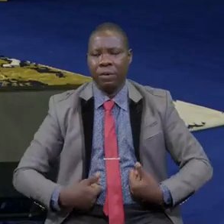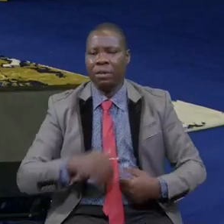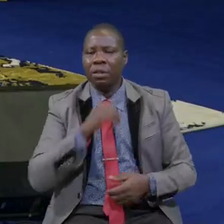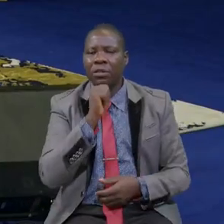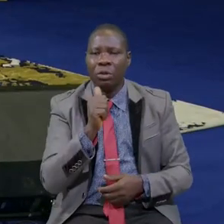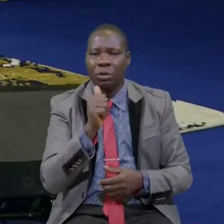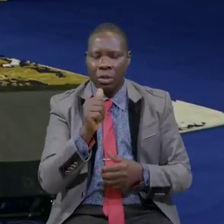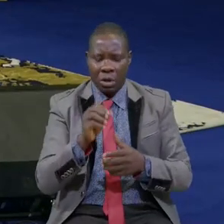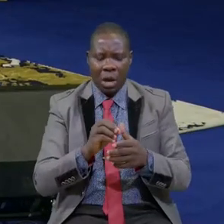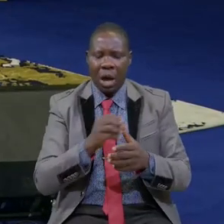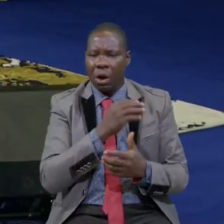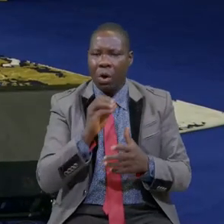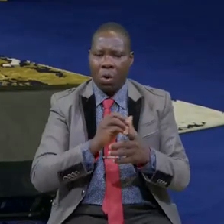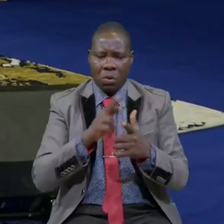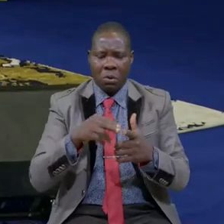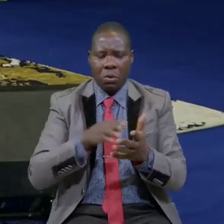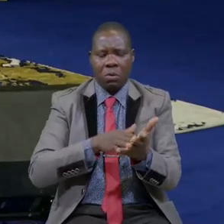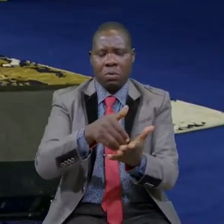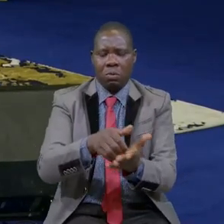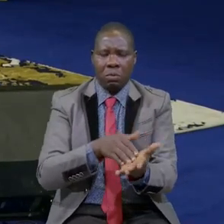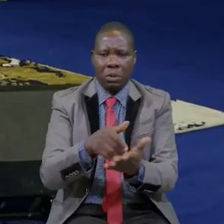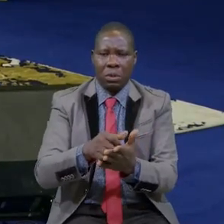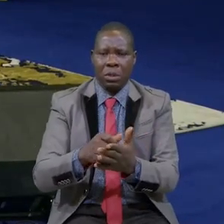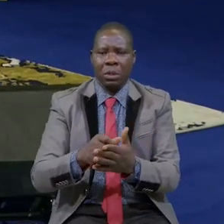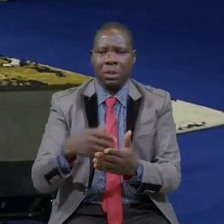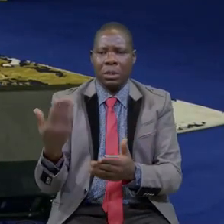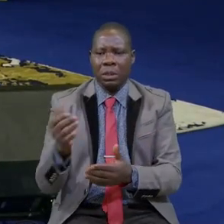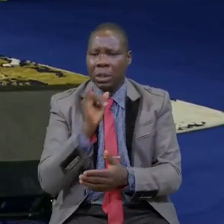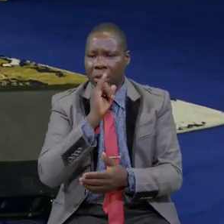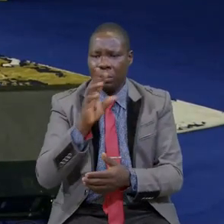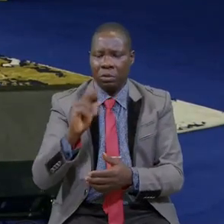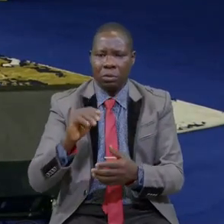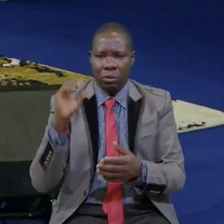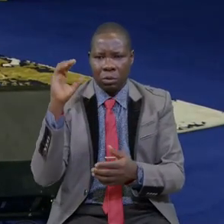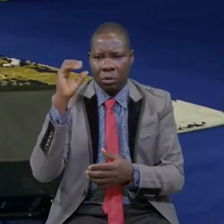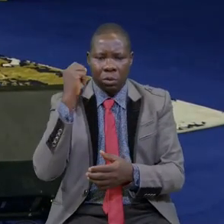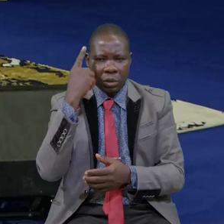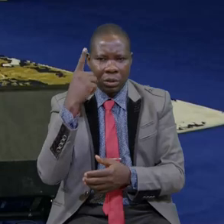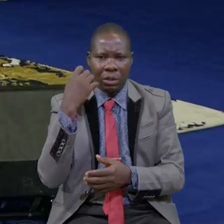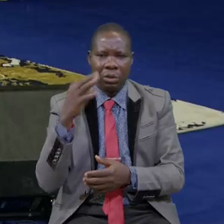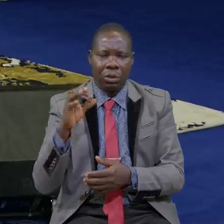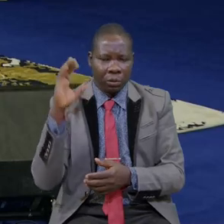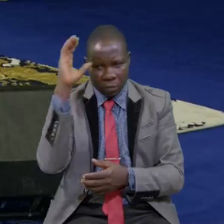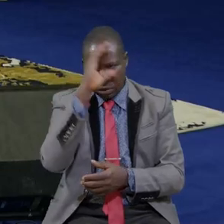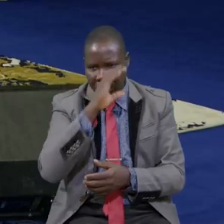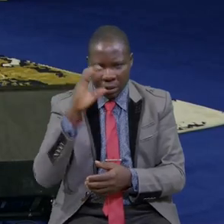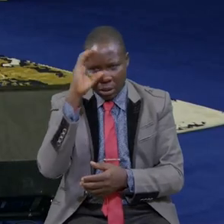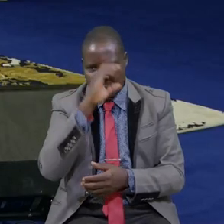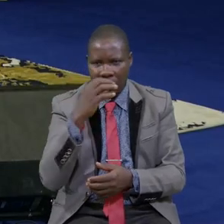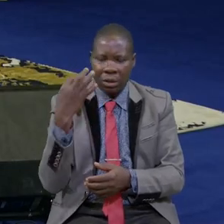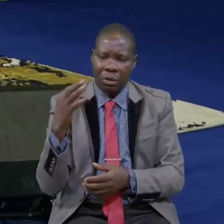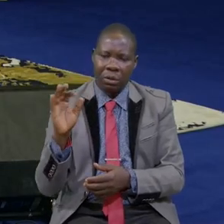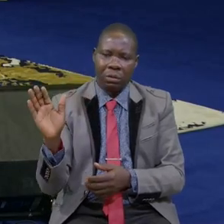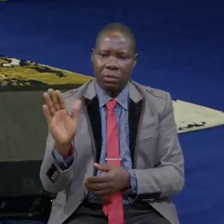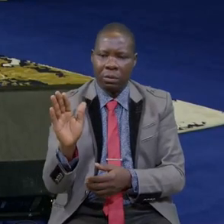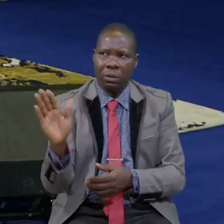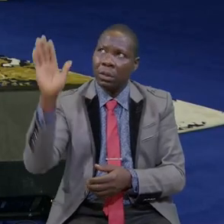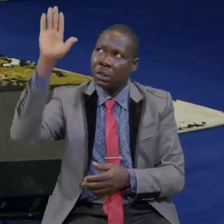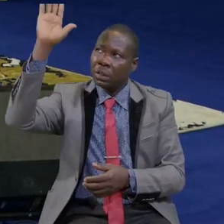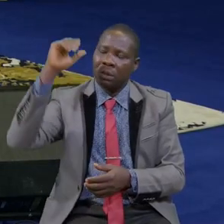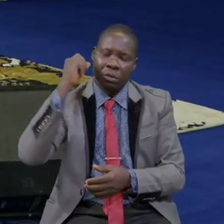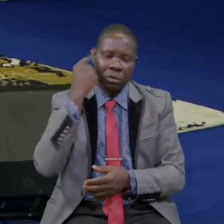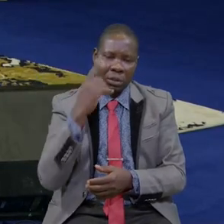you see weary there is no understanding there is no searching of his understanding look